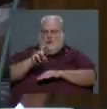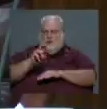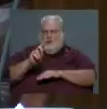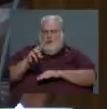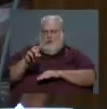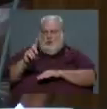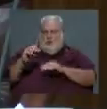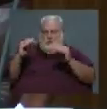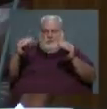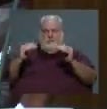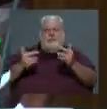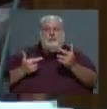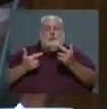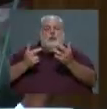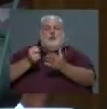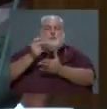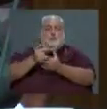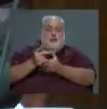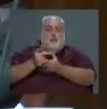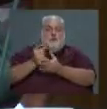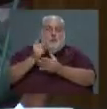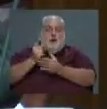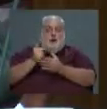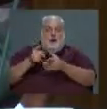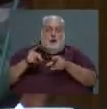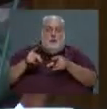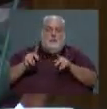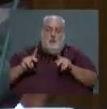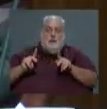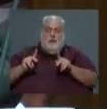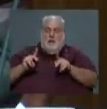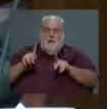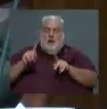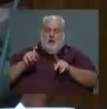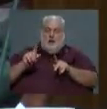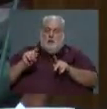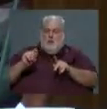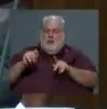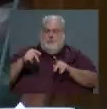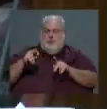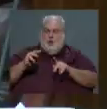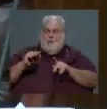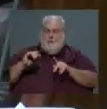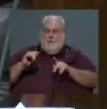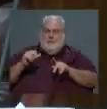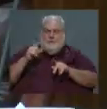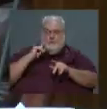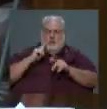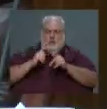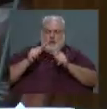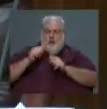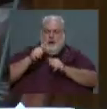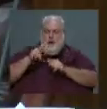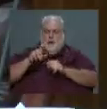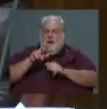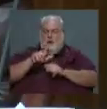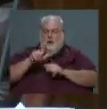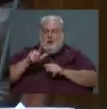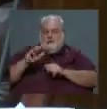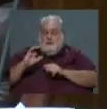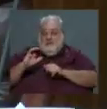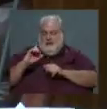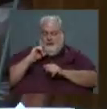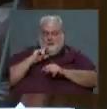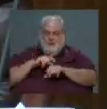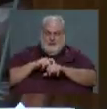purposes, a resolution to approve one operator permit and 120 taxicab permits for Greater Little Rock Transportation Service, LLC, for